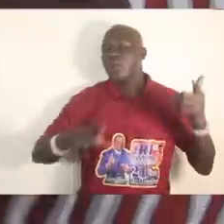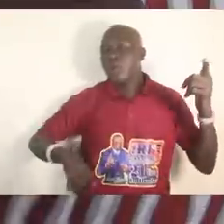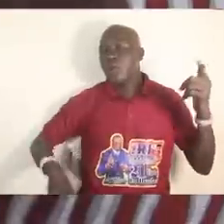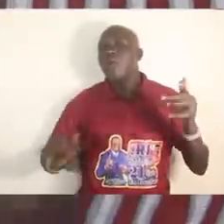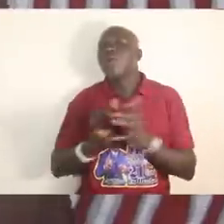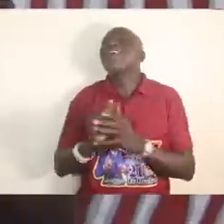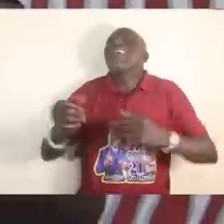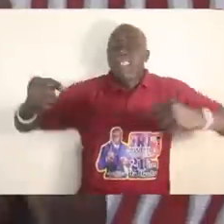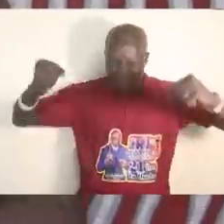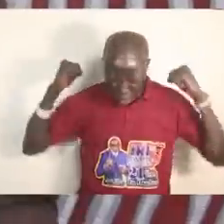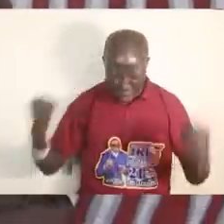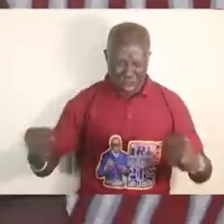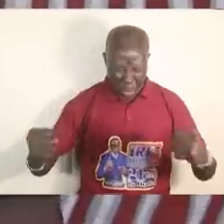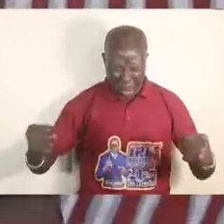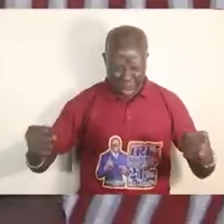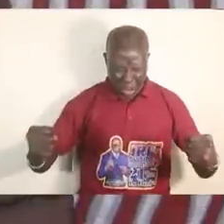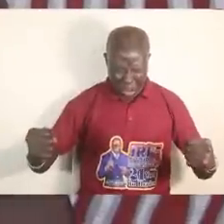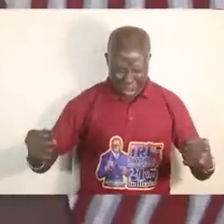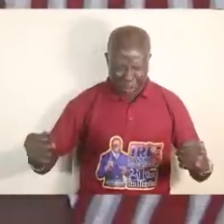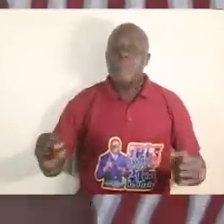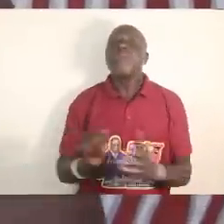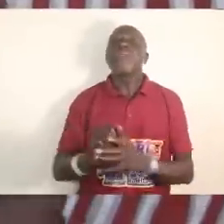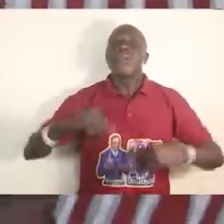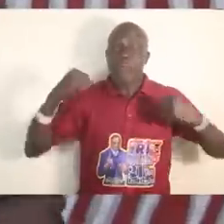God. Ohun faigi kedari ya. And Sarah of the cedar tree.